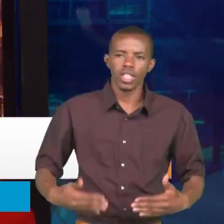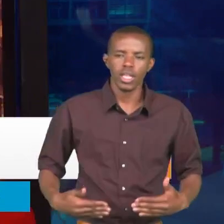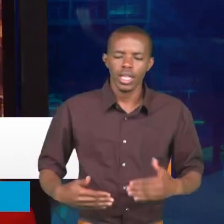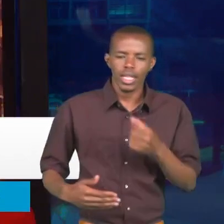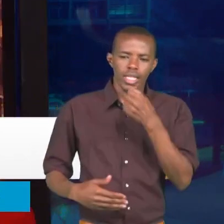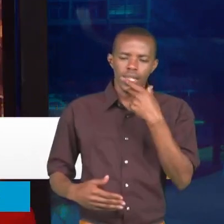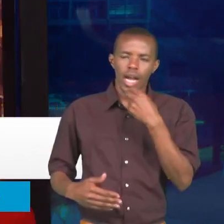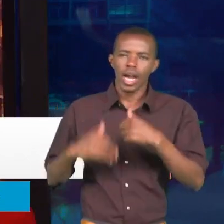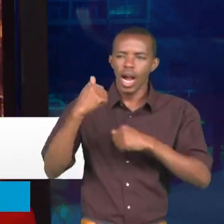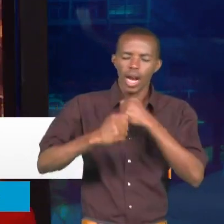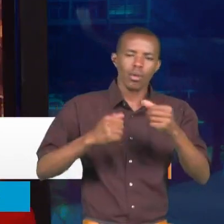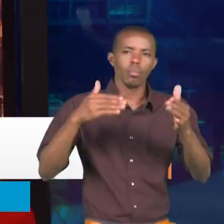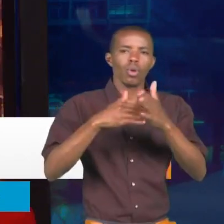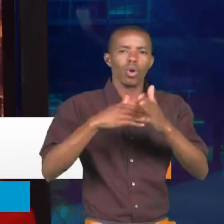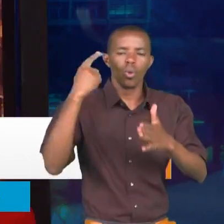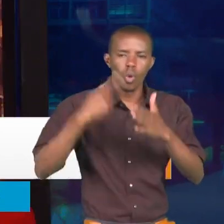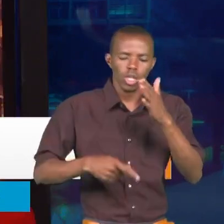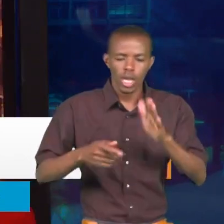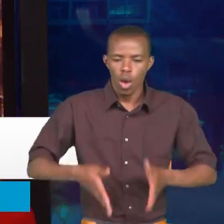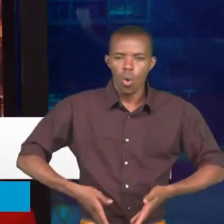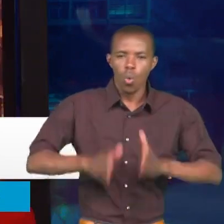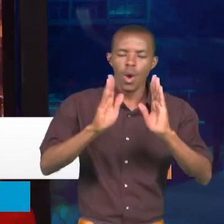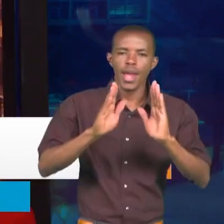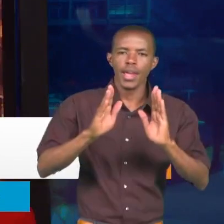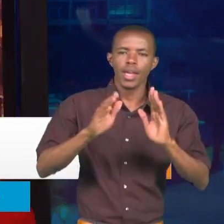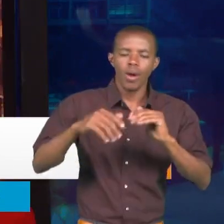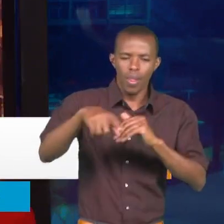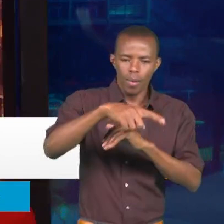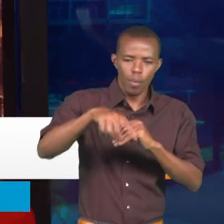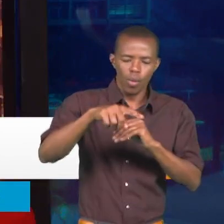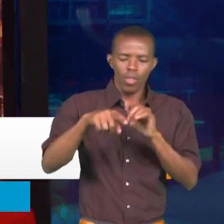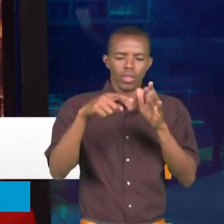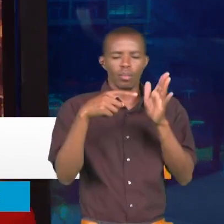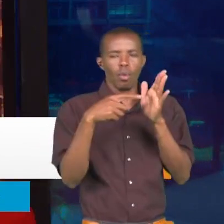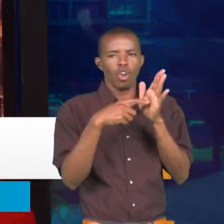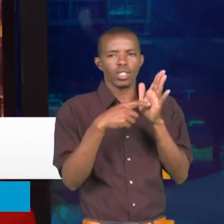drug acts to block the pathway of the life cycle at that point. All right. So